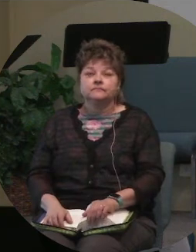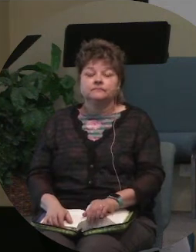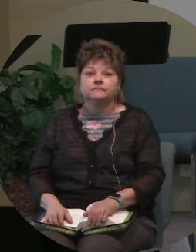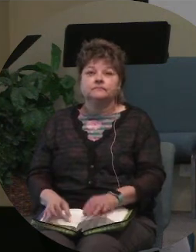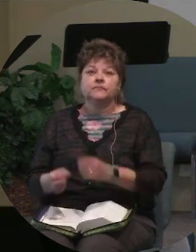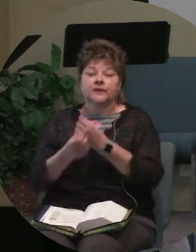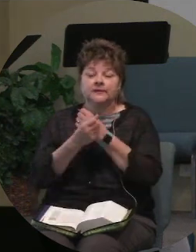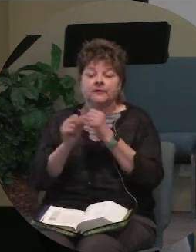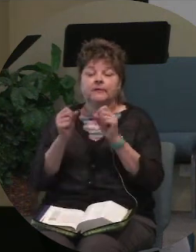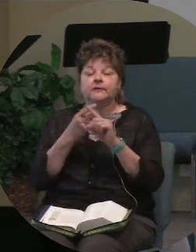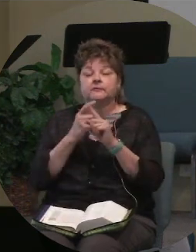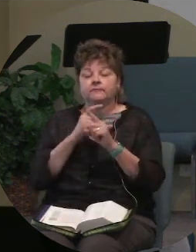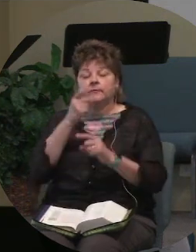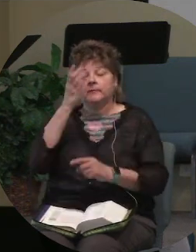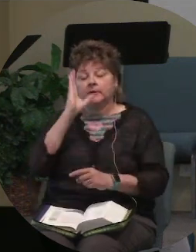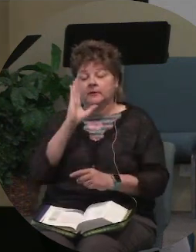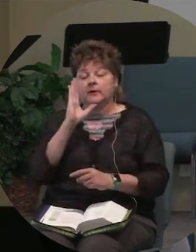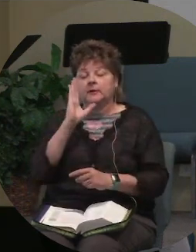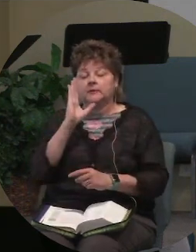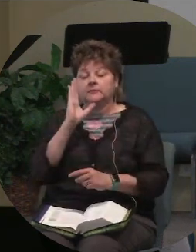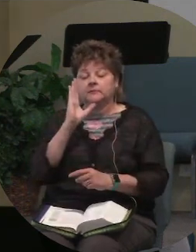Salvation from the God